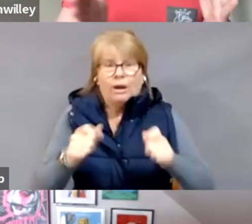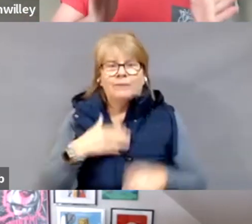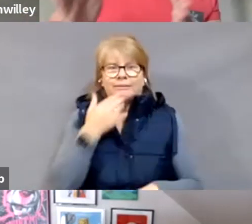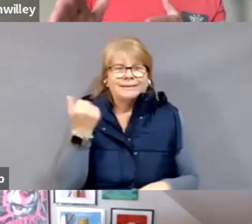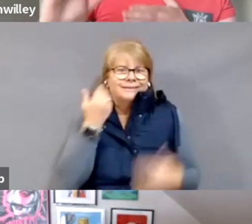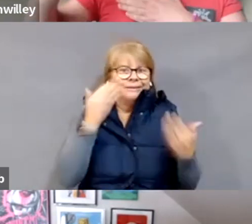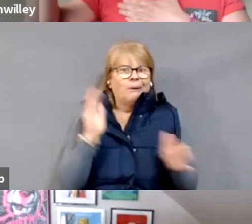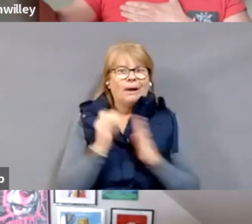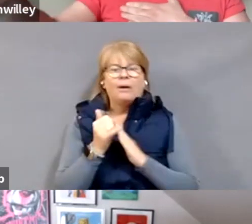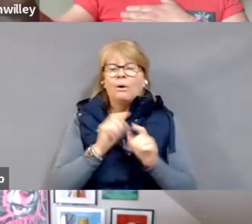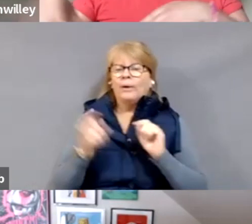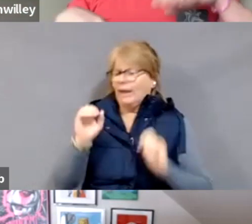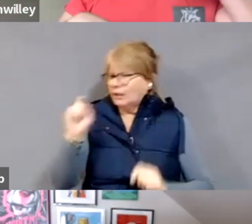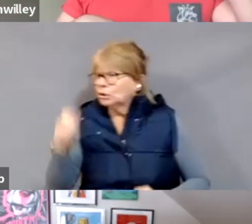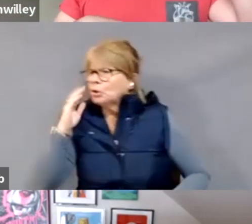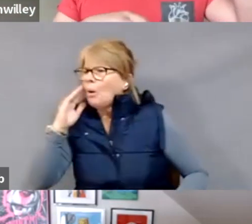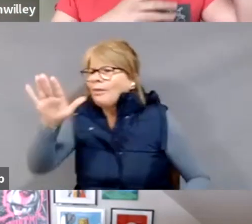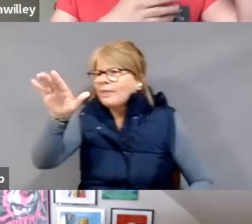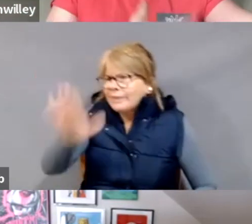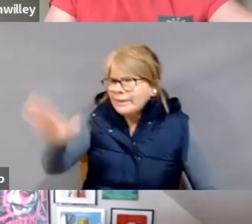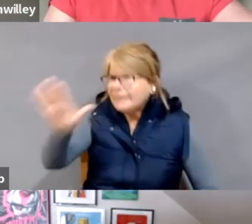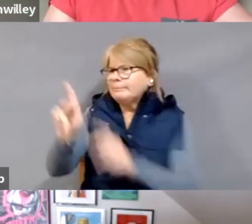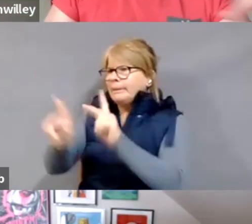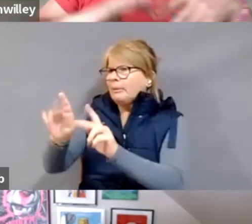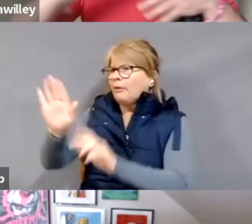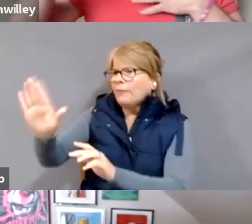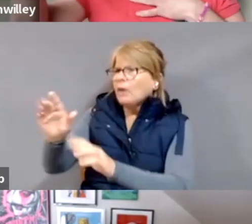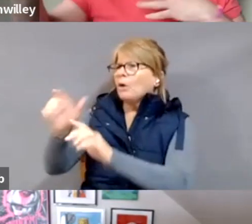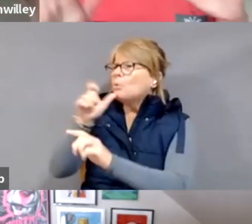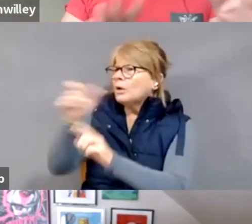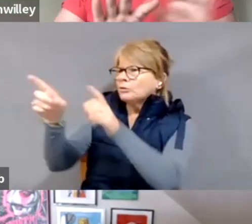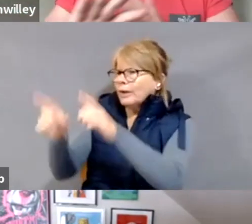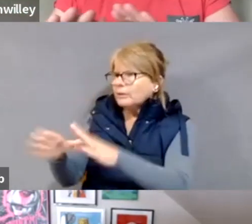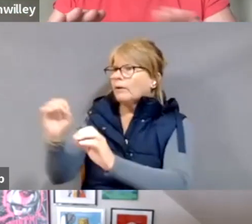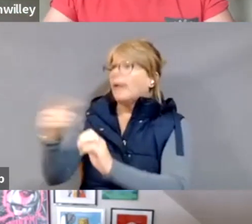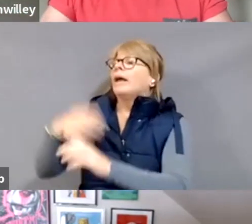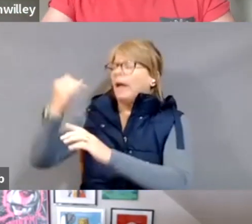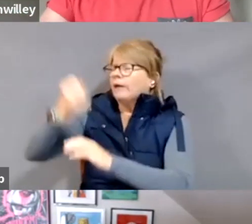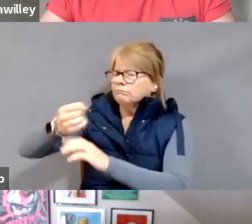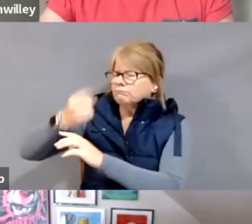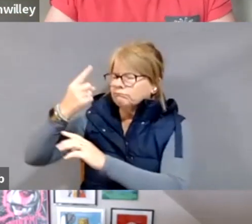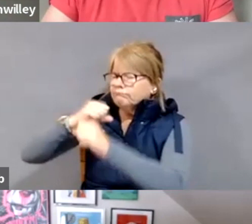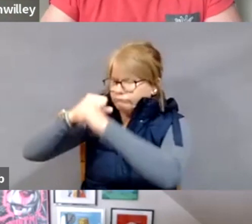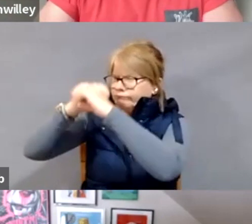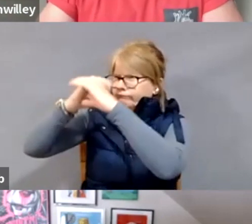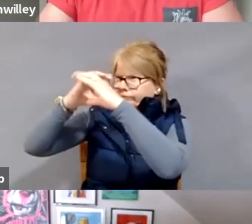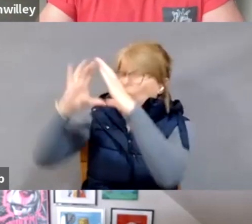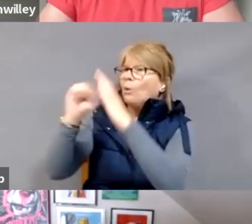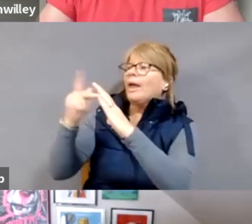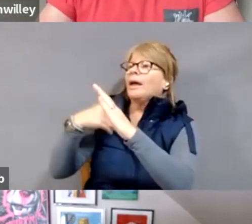of maneuver and go, okay, I should know these people. There's the casting director. Okay, now I think I figured some of the things